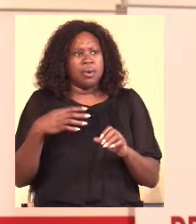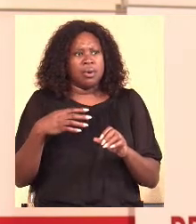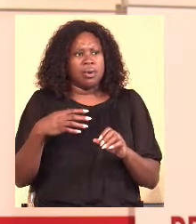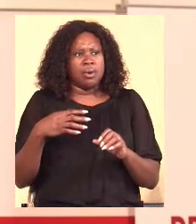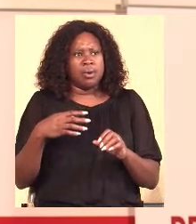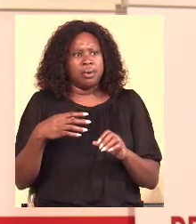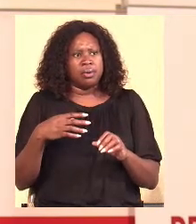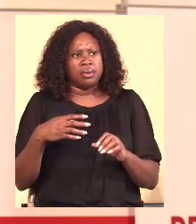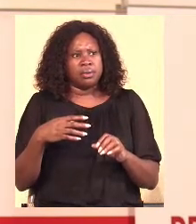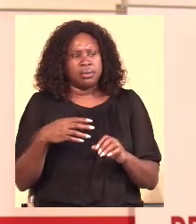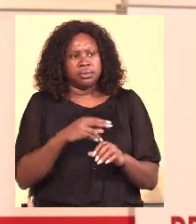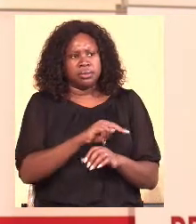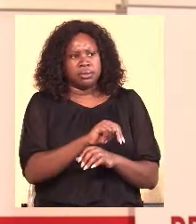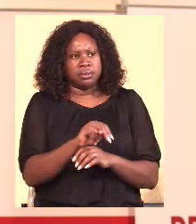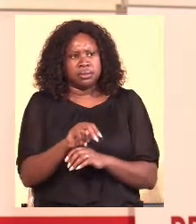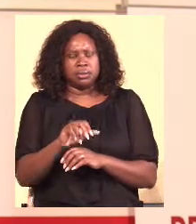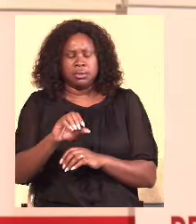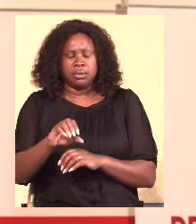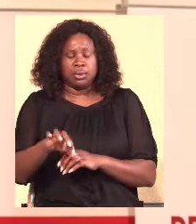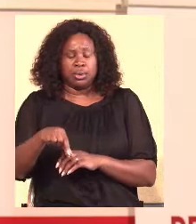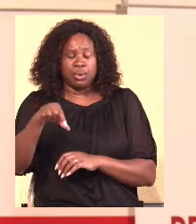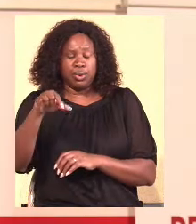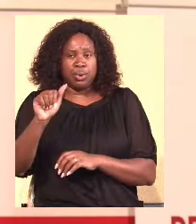has been very much involved.